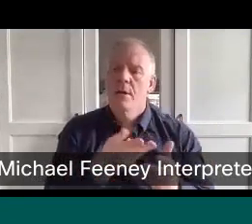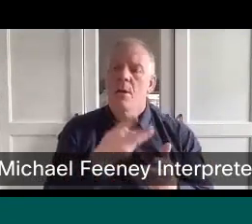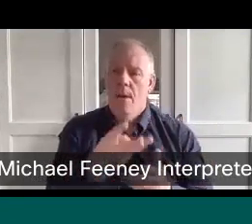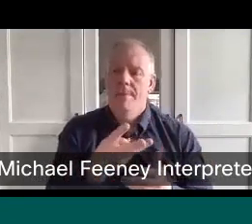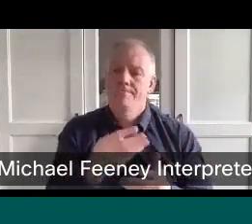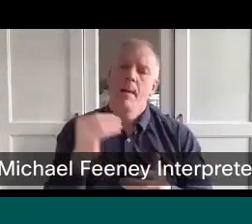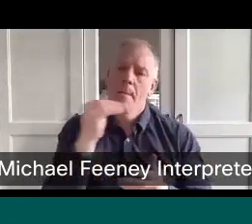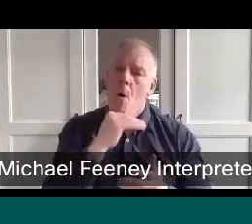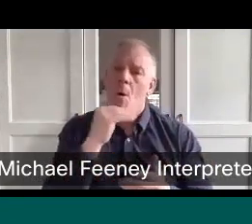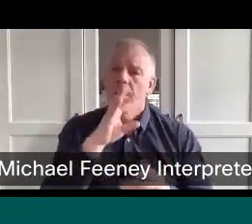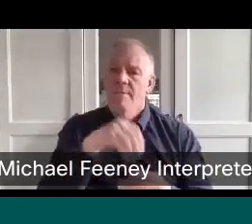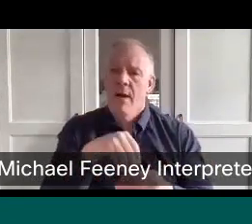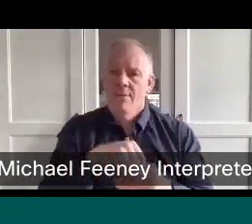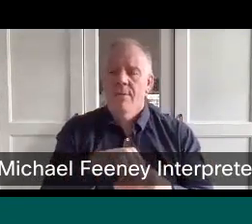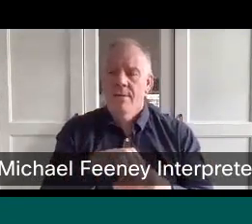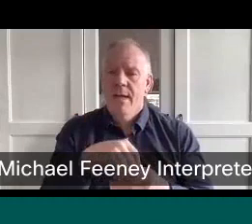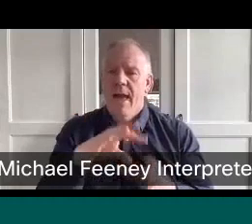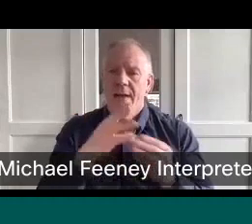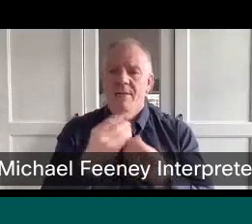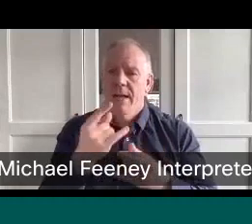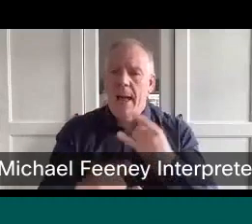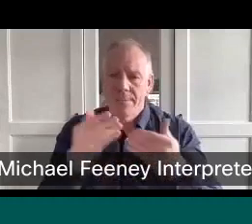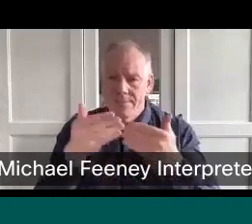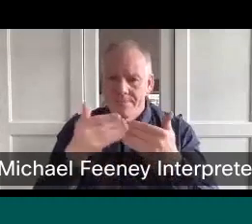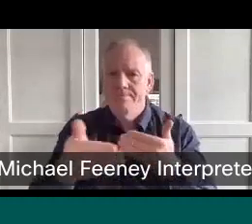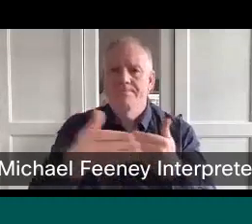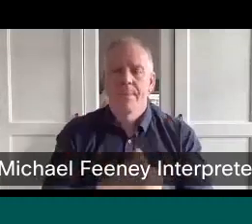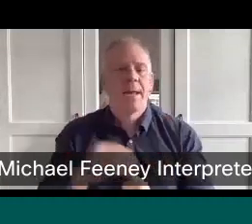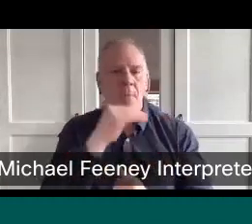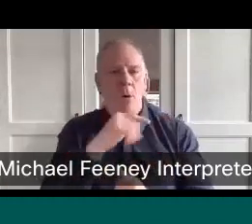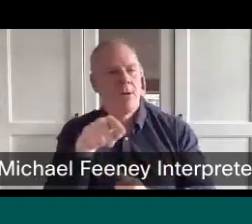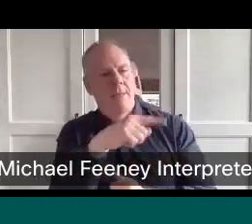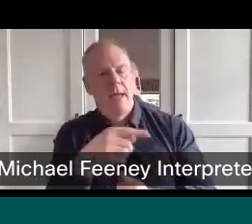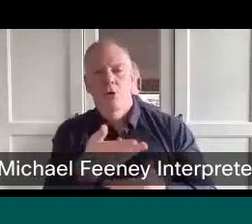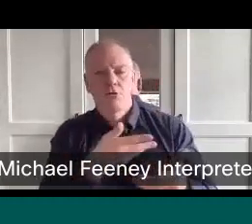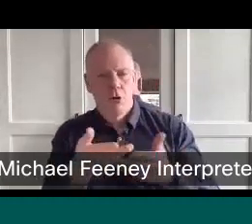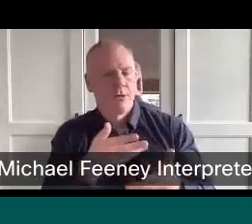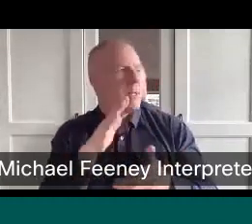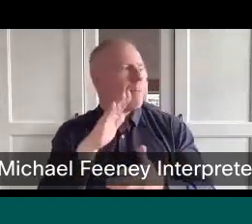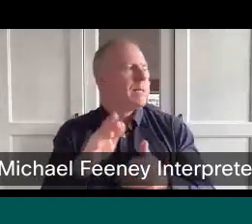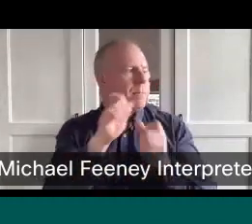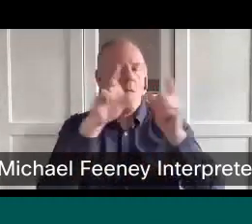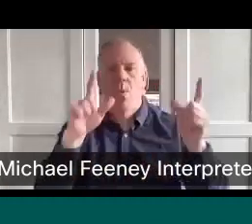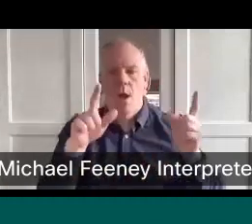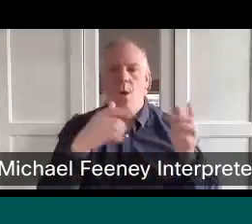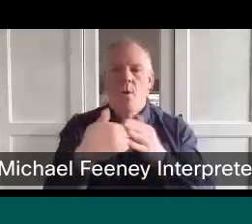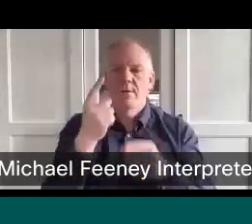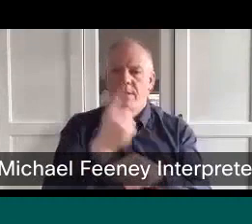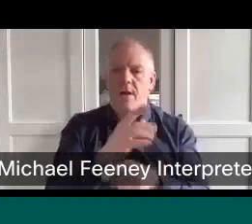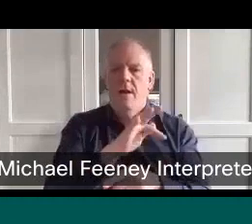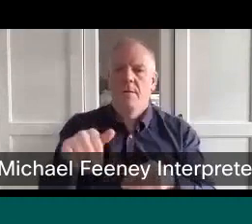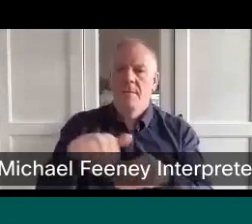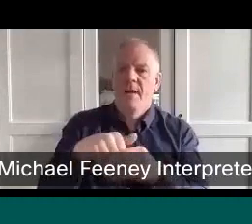be very much involved in this, and I think it's important that consultants make themselves aware of the provisions of the Act as